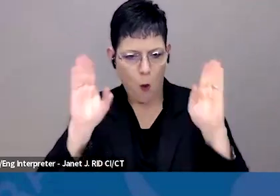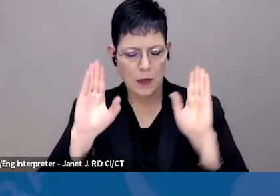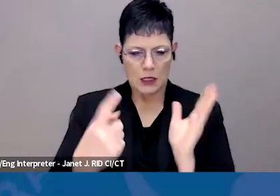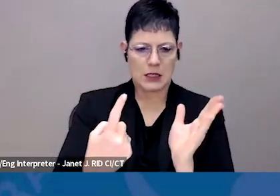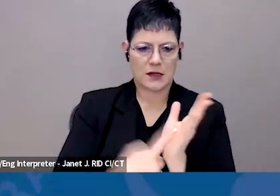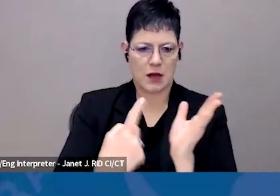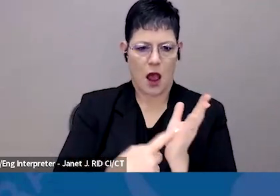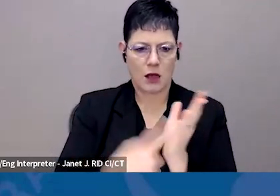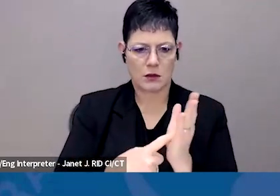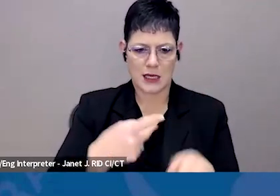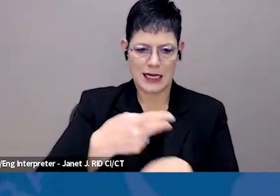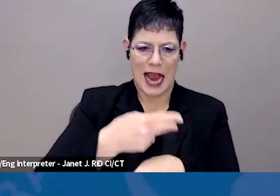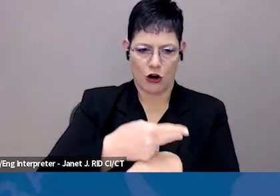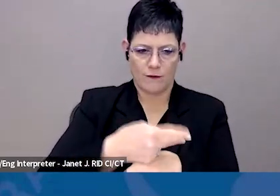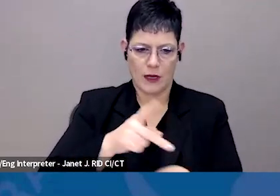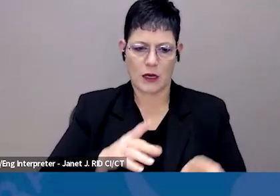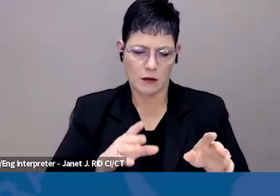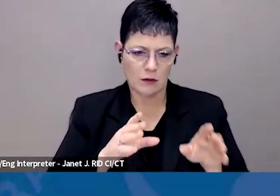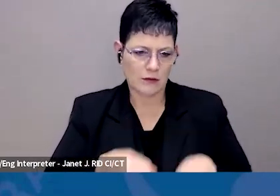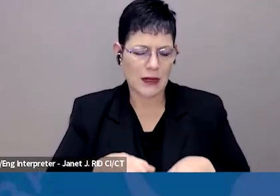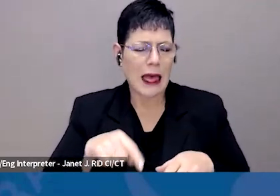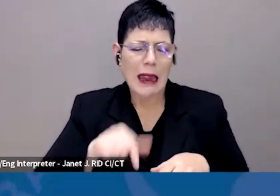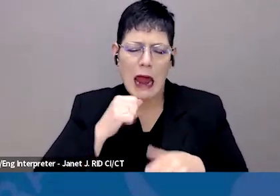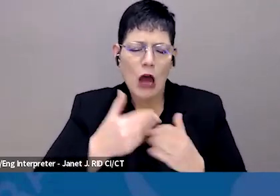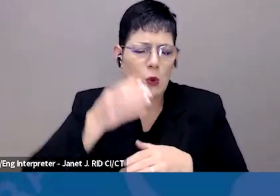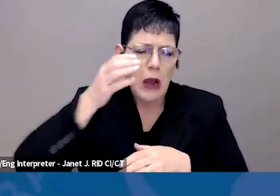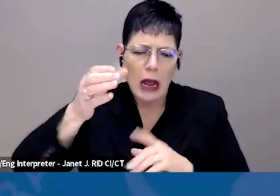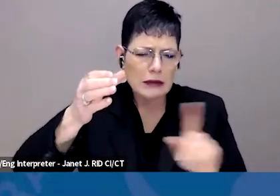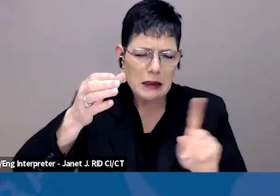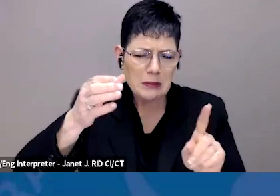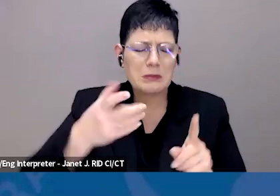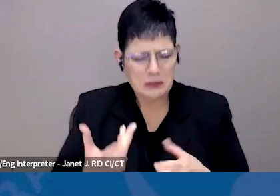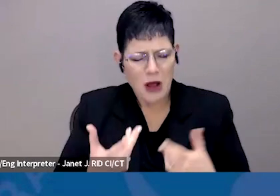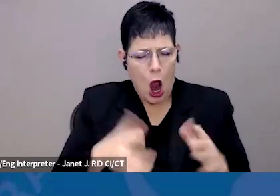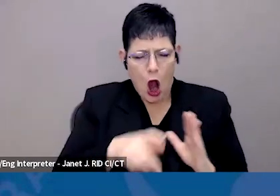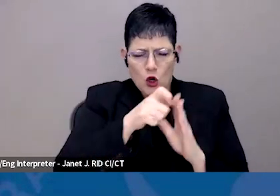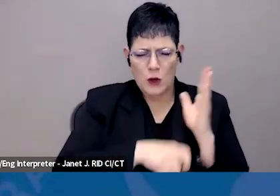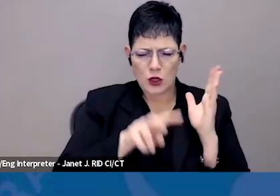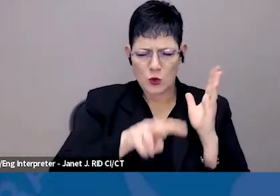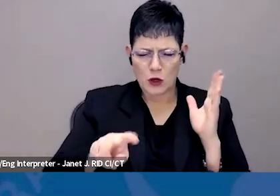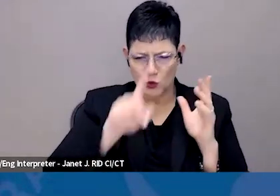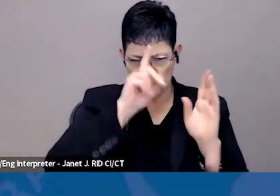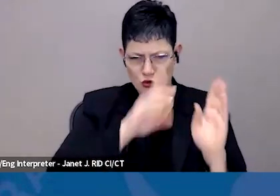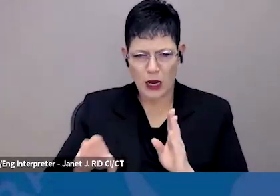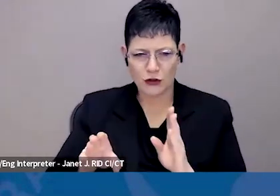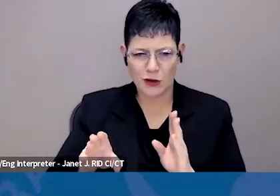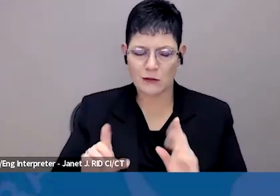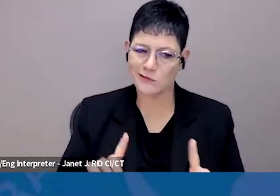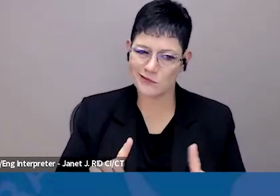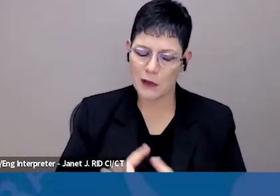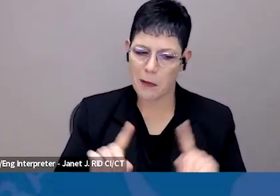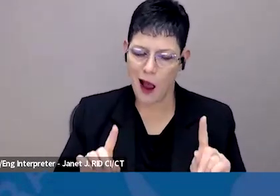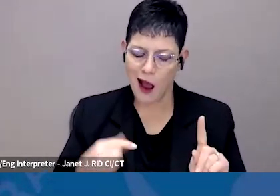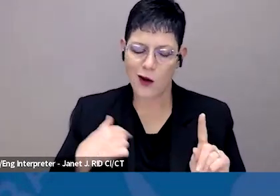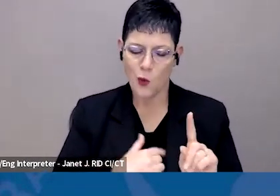and paid caregiving. But it's not a new idea. It was included in the 2022 strategy. Still, we really